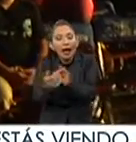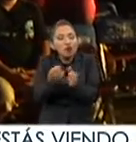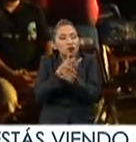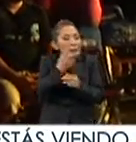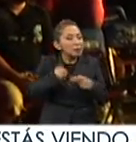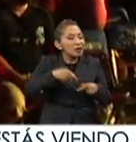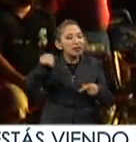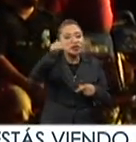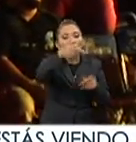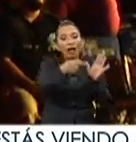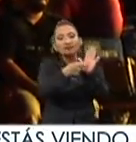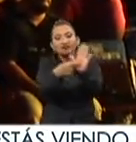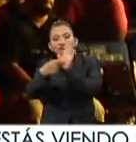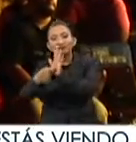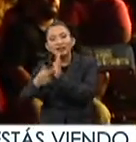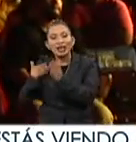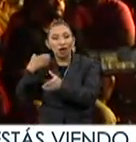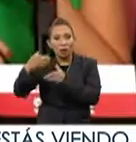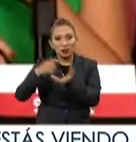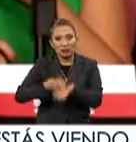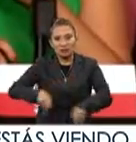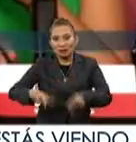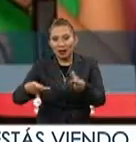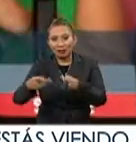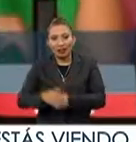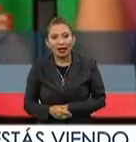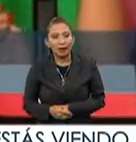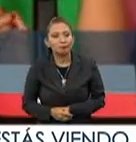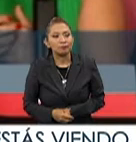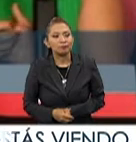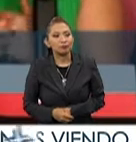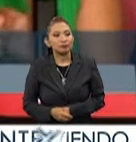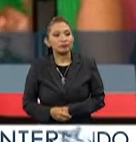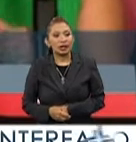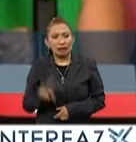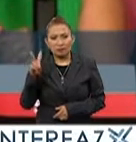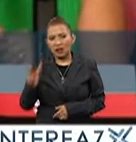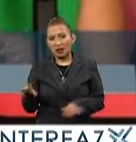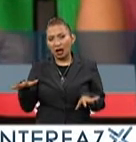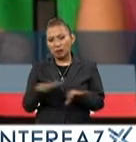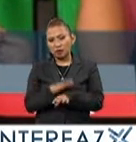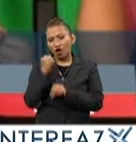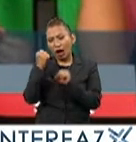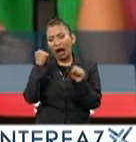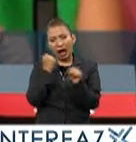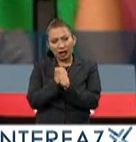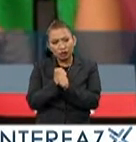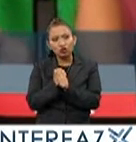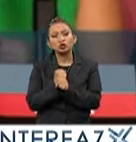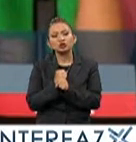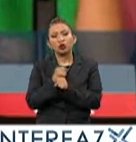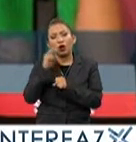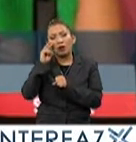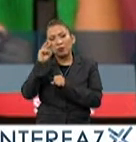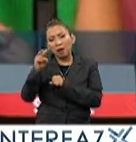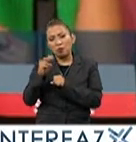nuevos públicos y mejorar los esquemas comerciales. What really changed among these years and what we saw is